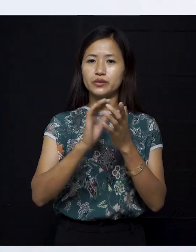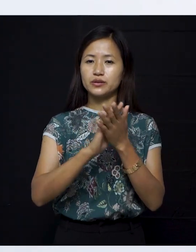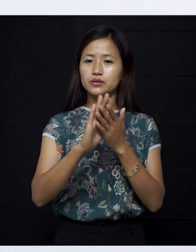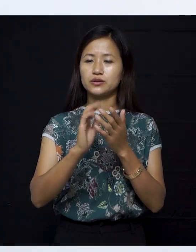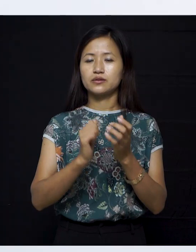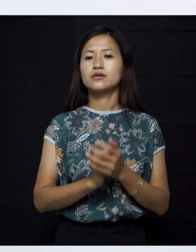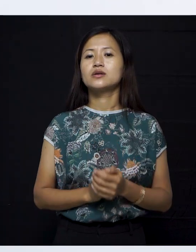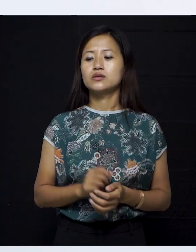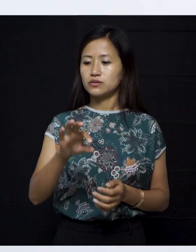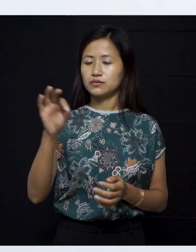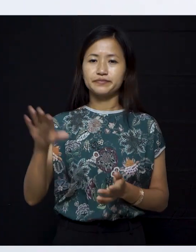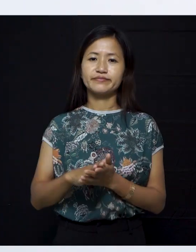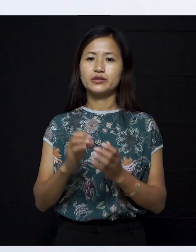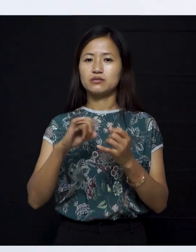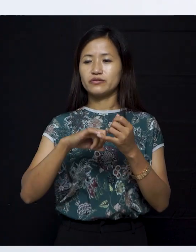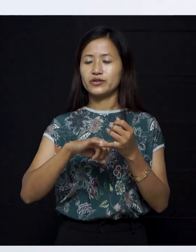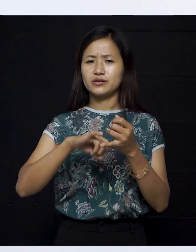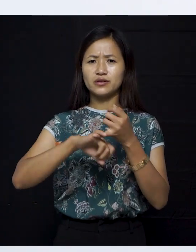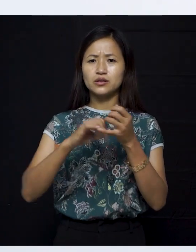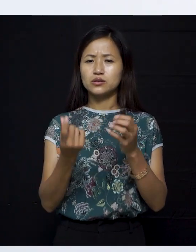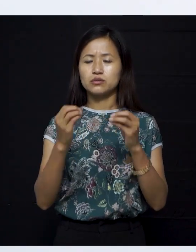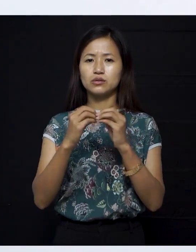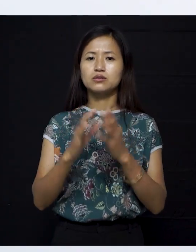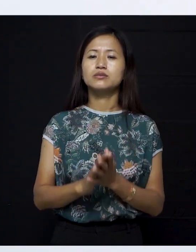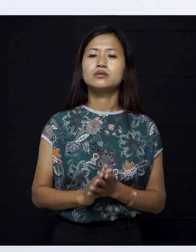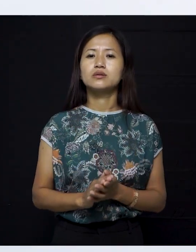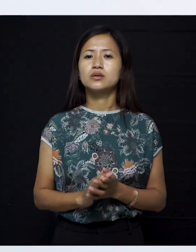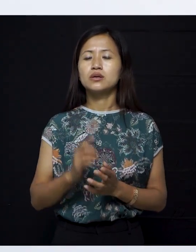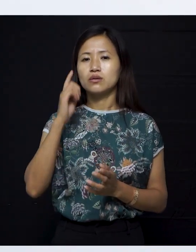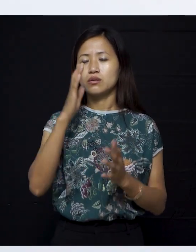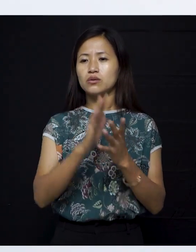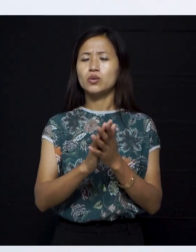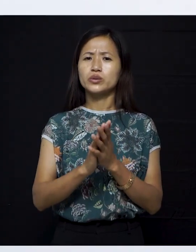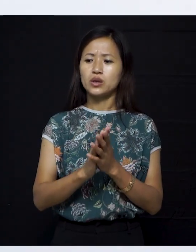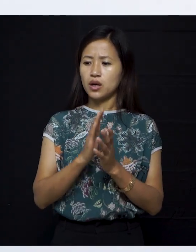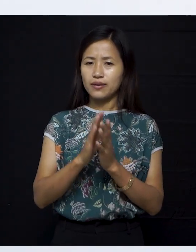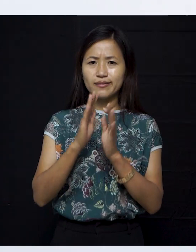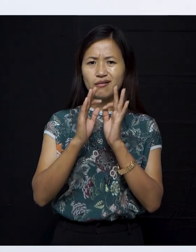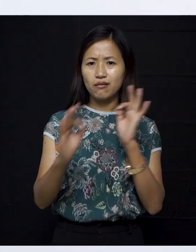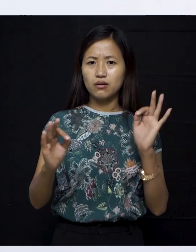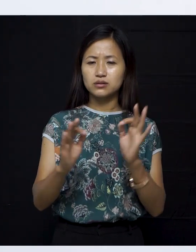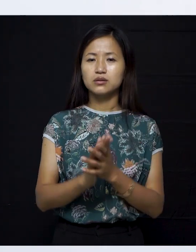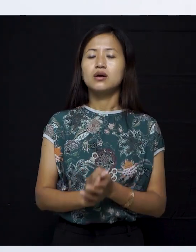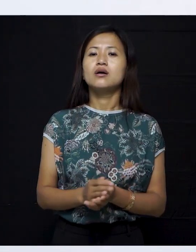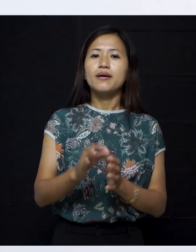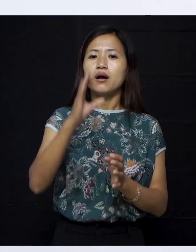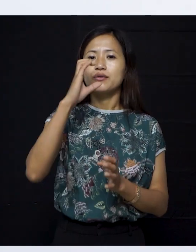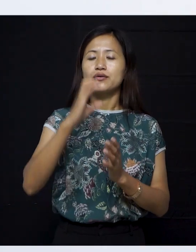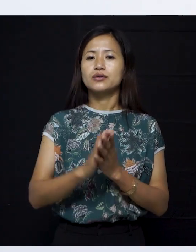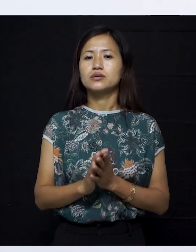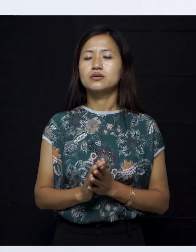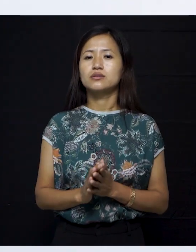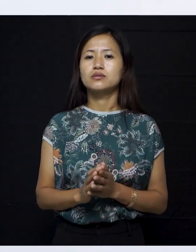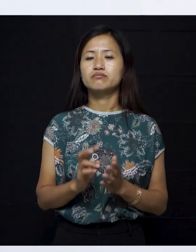you will not find a subject. Okay, I fill the flask with hot coffee, with hot coffee. If you look at that, with is not a verb,